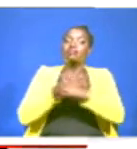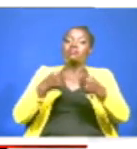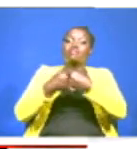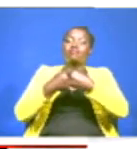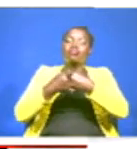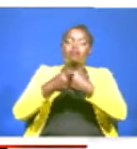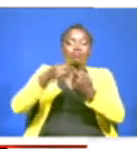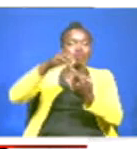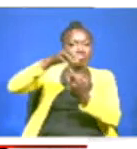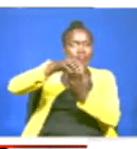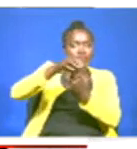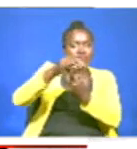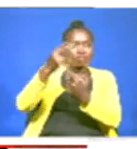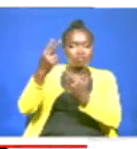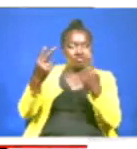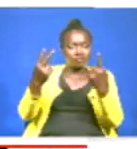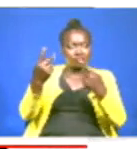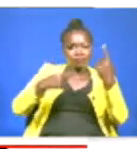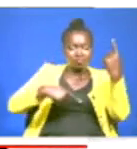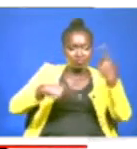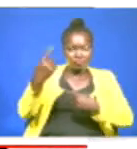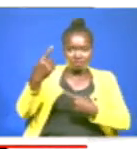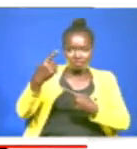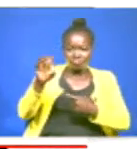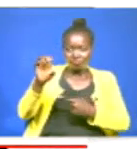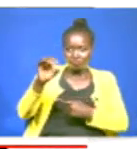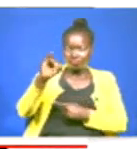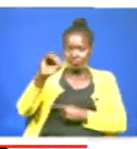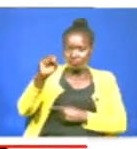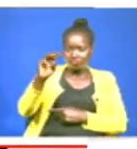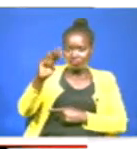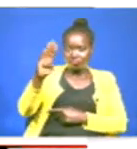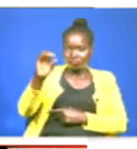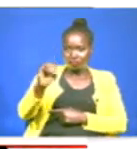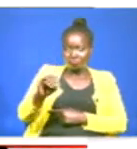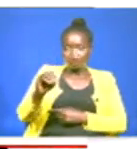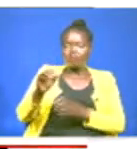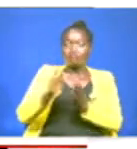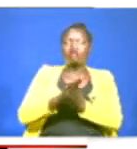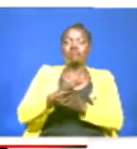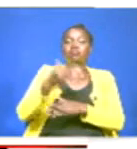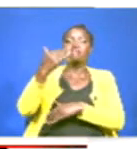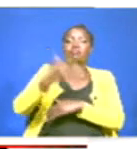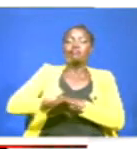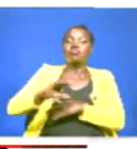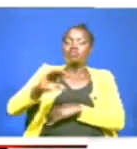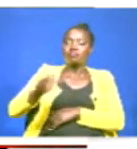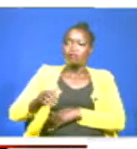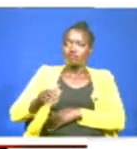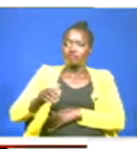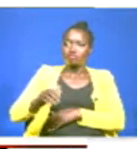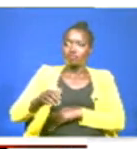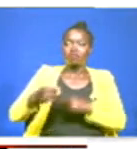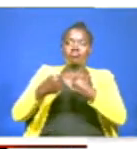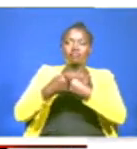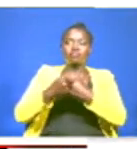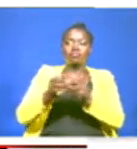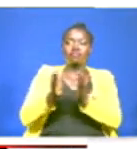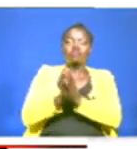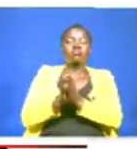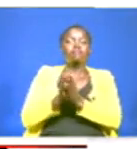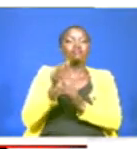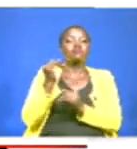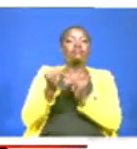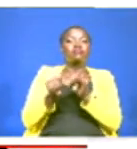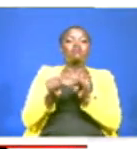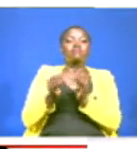hard-fought 2-1 win over Isambo Elite at Lunyofu Grounds in Budalange, Busia County. The match marked the climax of Isambo